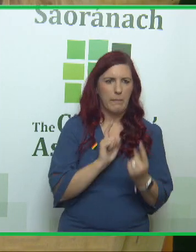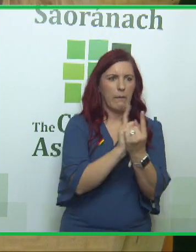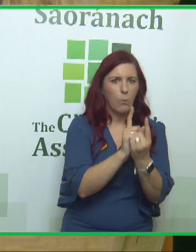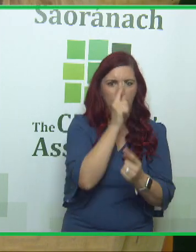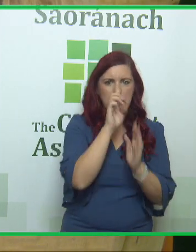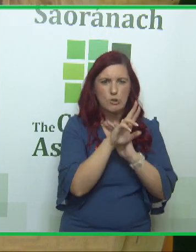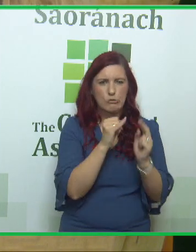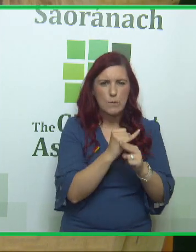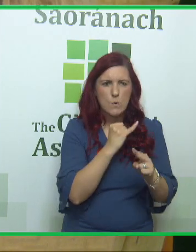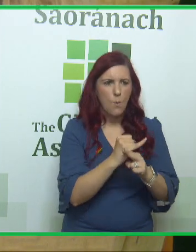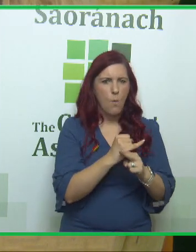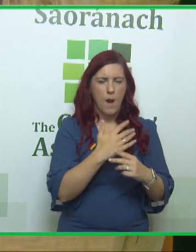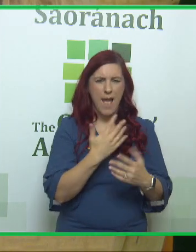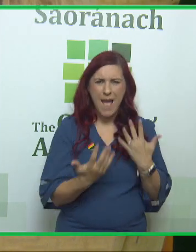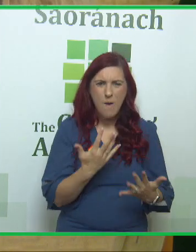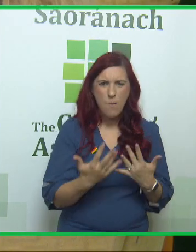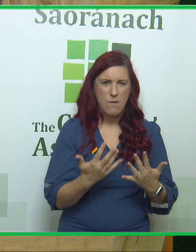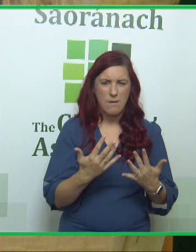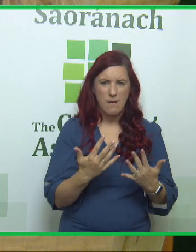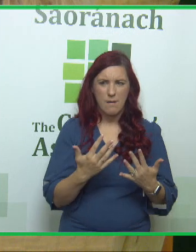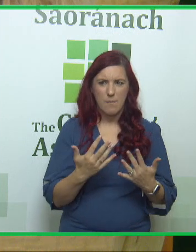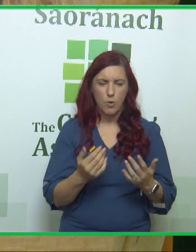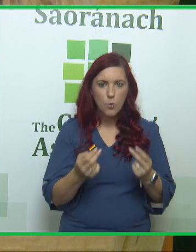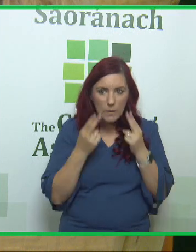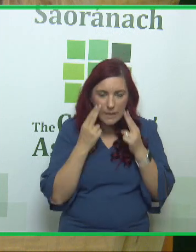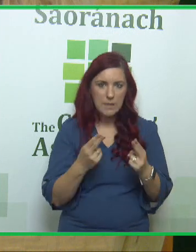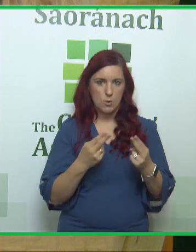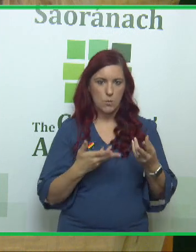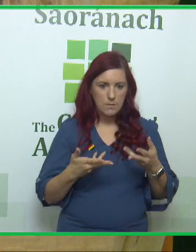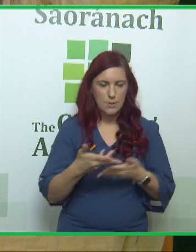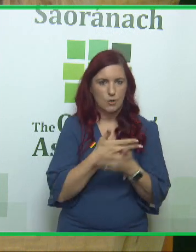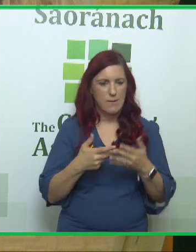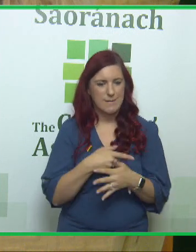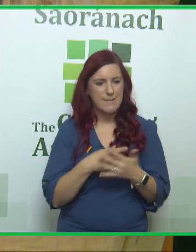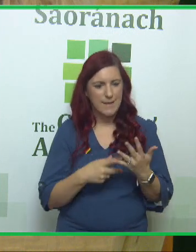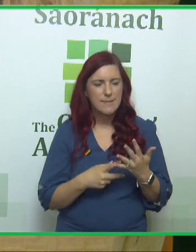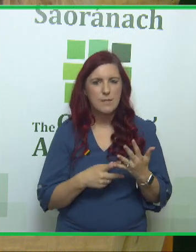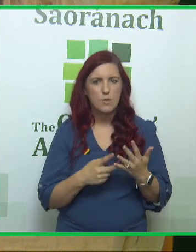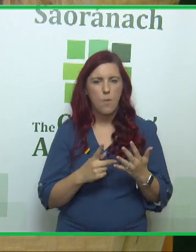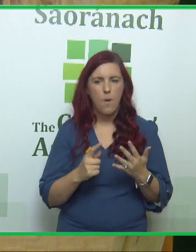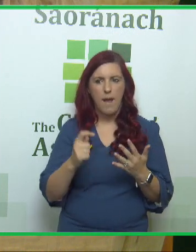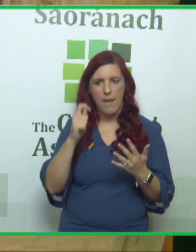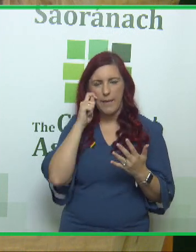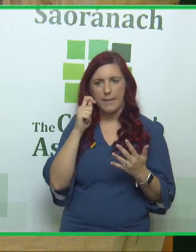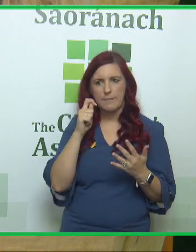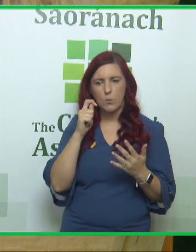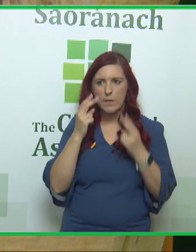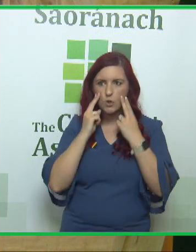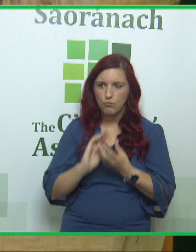schools, and you know, these are all the things that you need support in. I think if you put that foundation